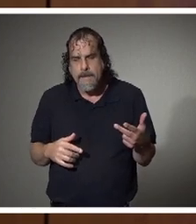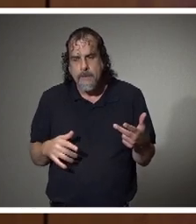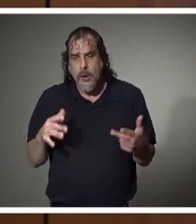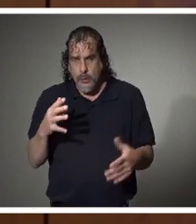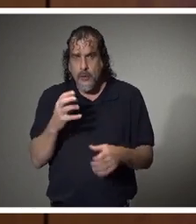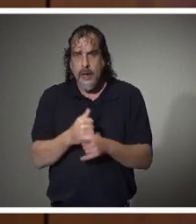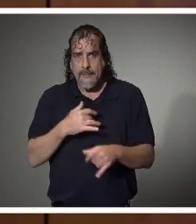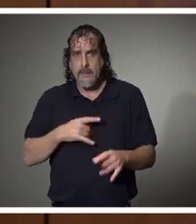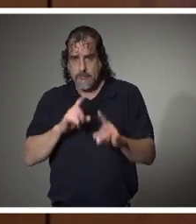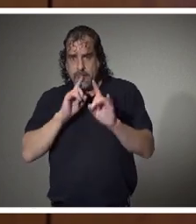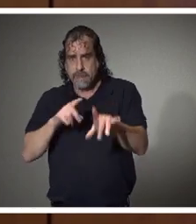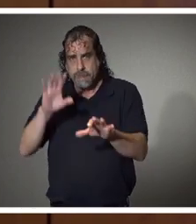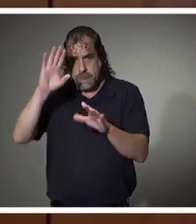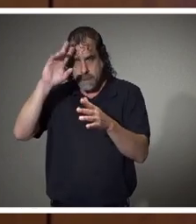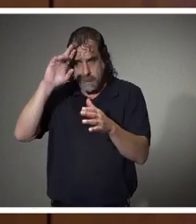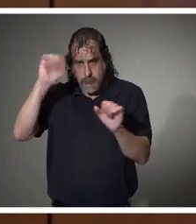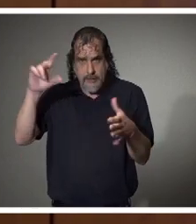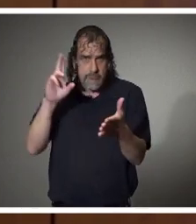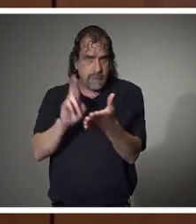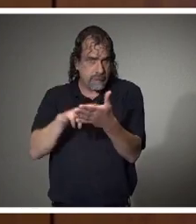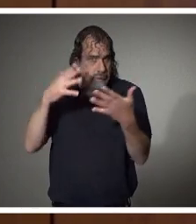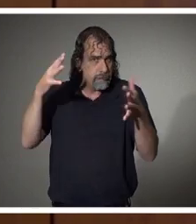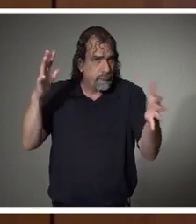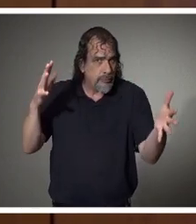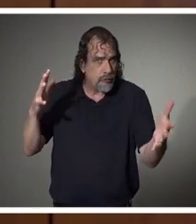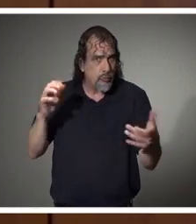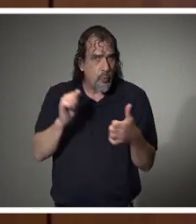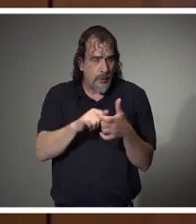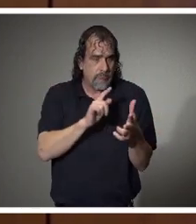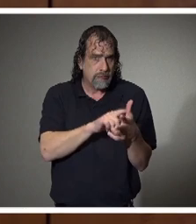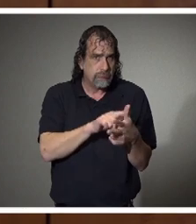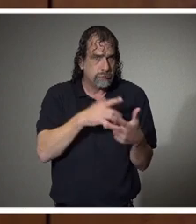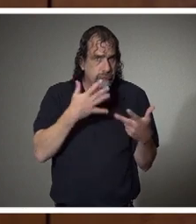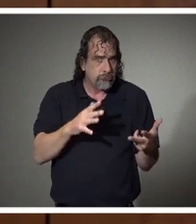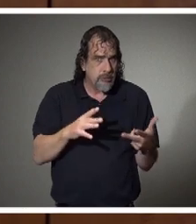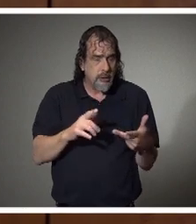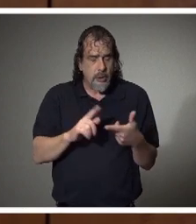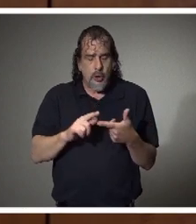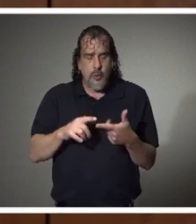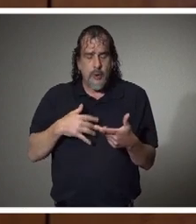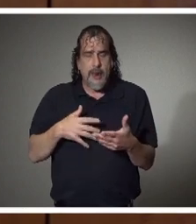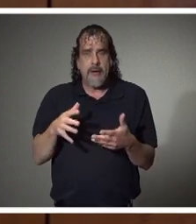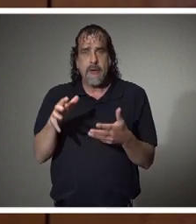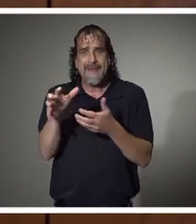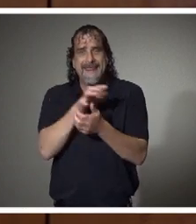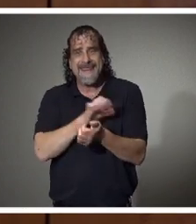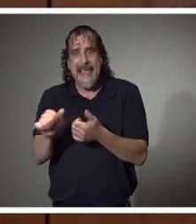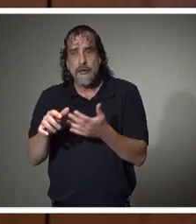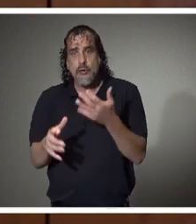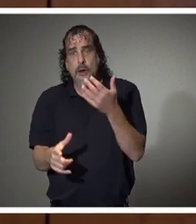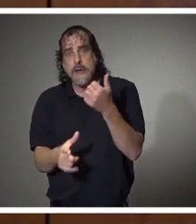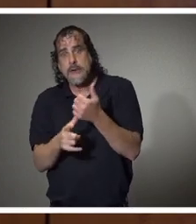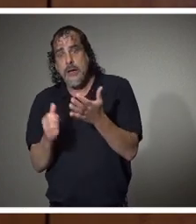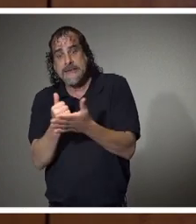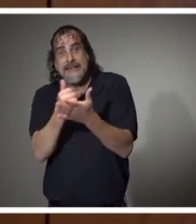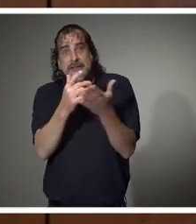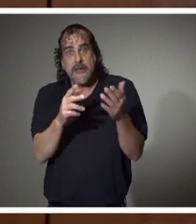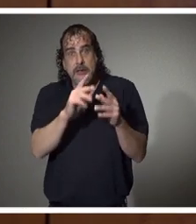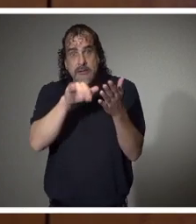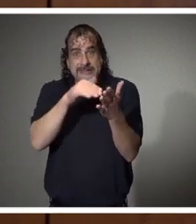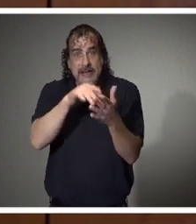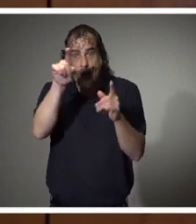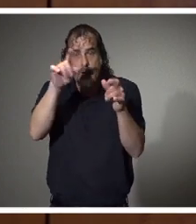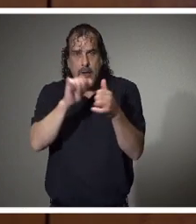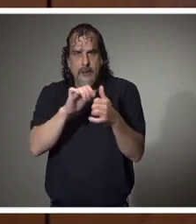emergency declaration there with that. We have the disaster assistance centers that are opening up in three of those counties. We'll open